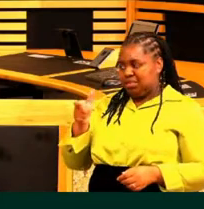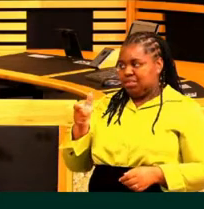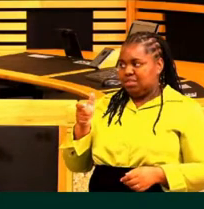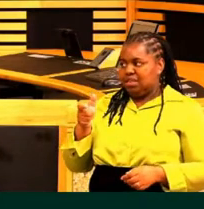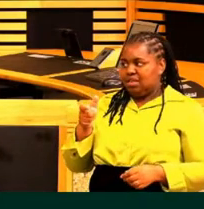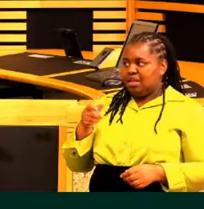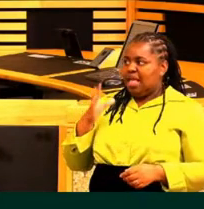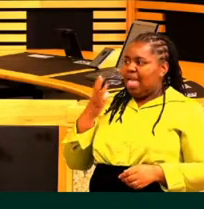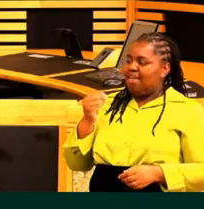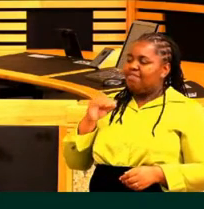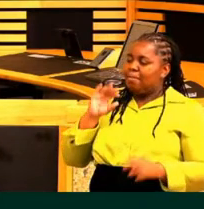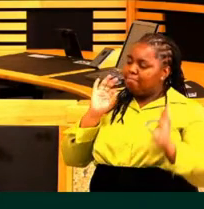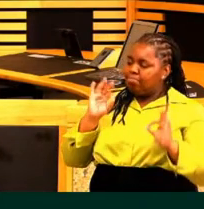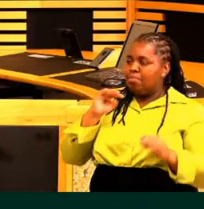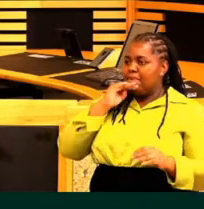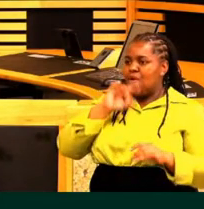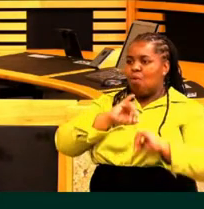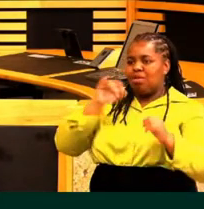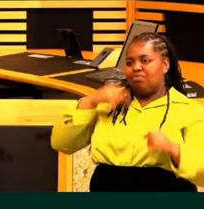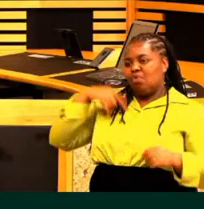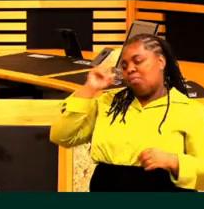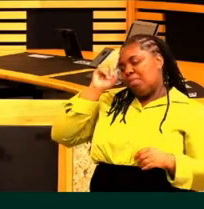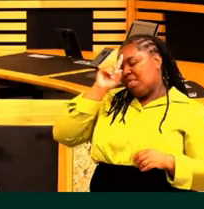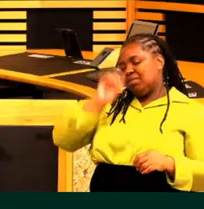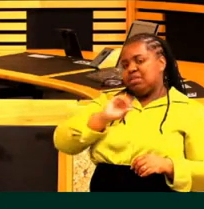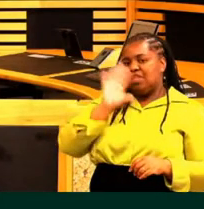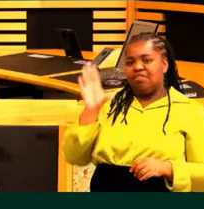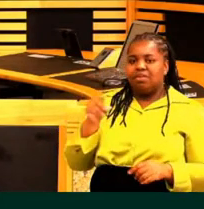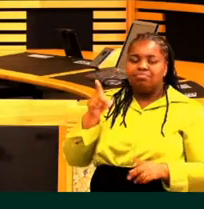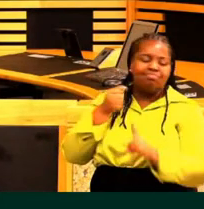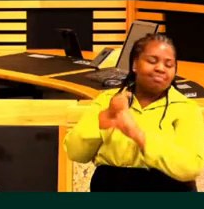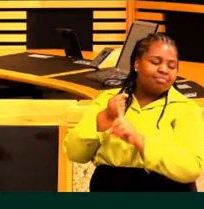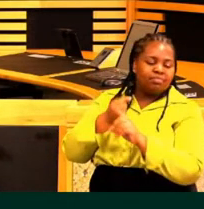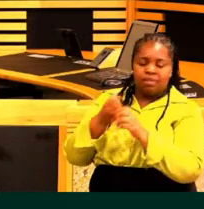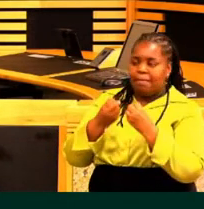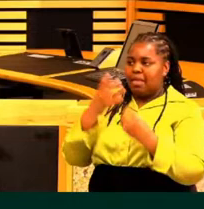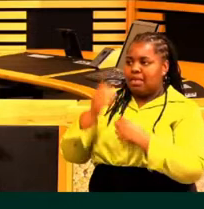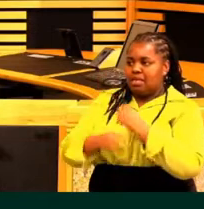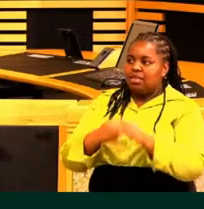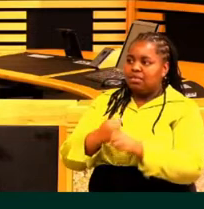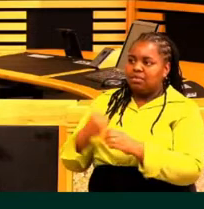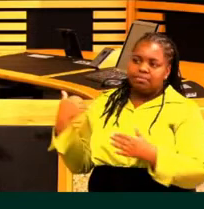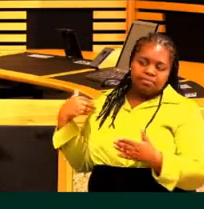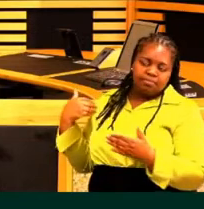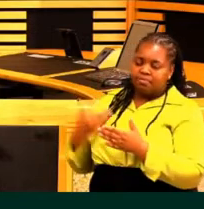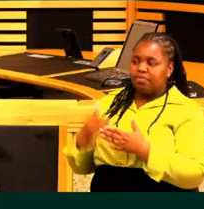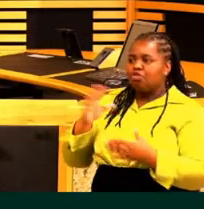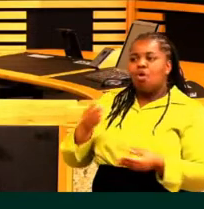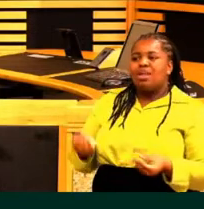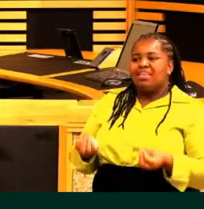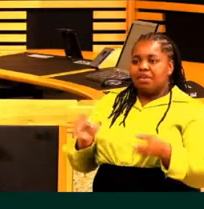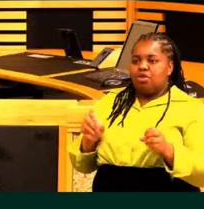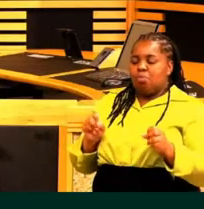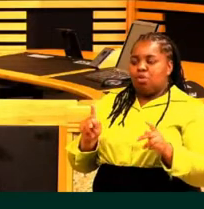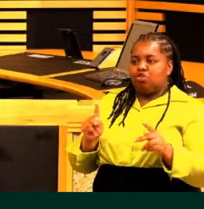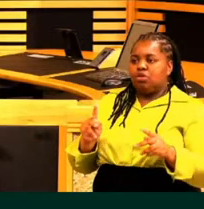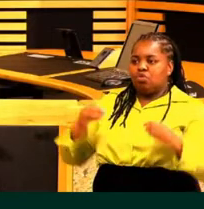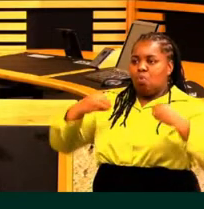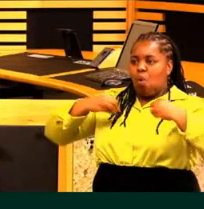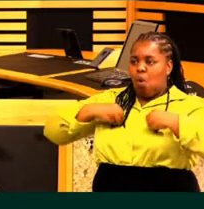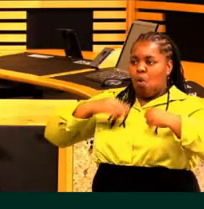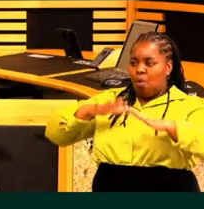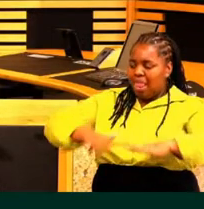meaning especially to black South Africans who fought for many years who were robbed an opportunity to own land as a in a history